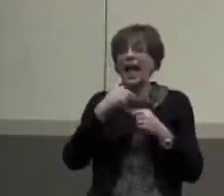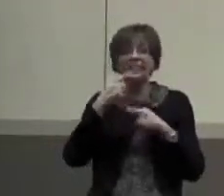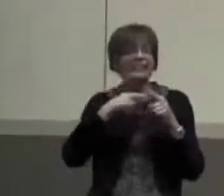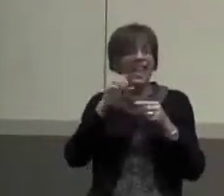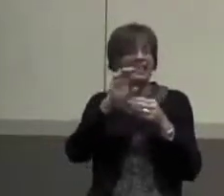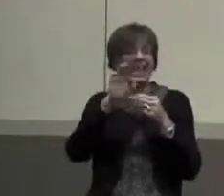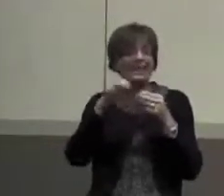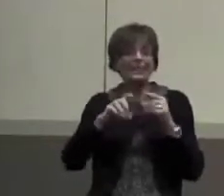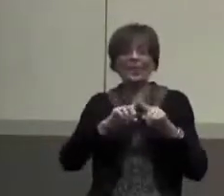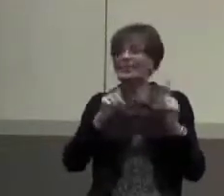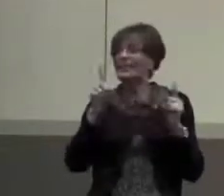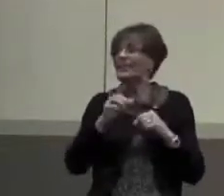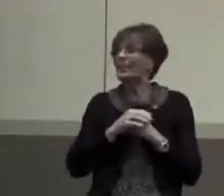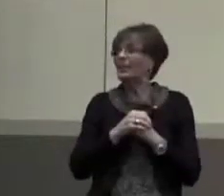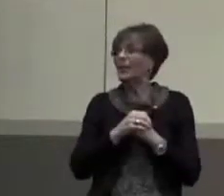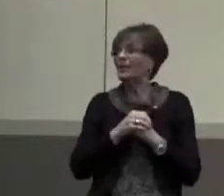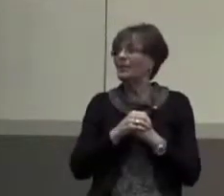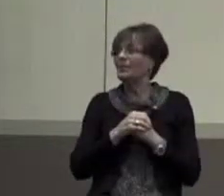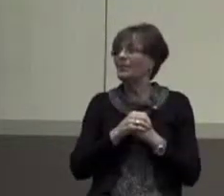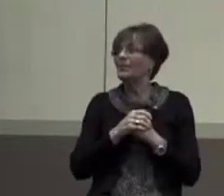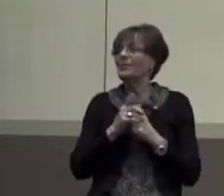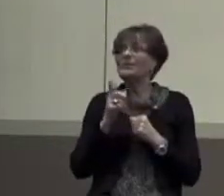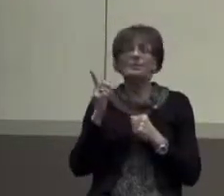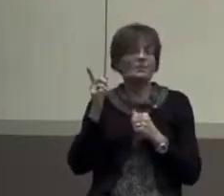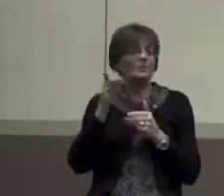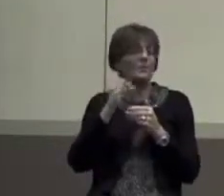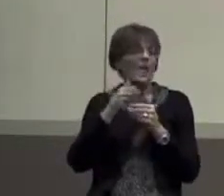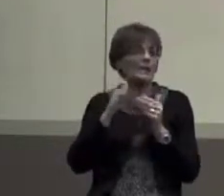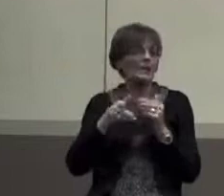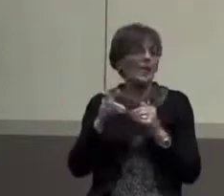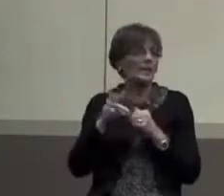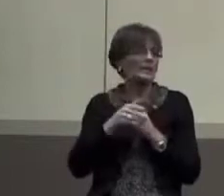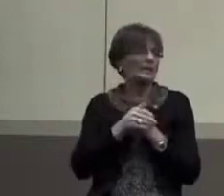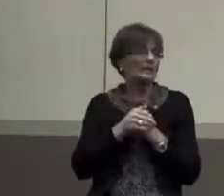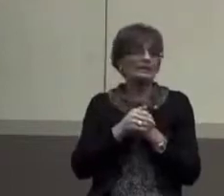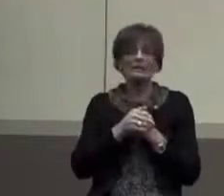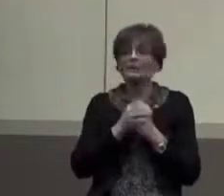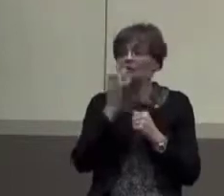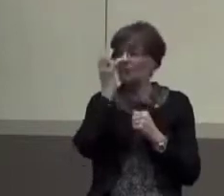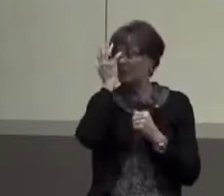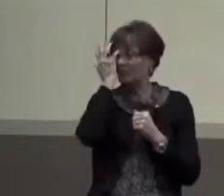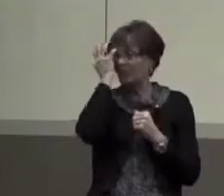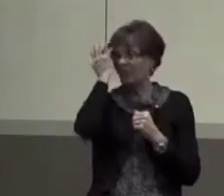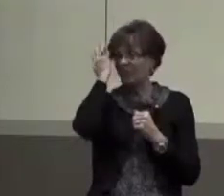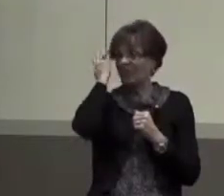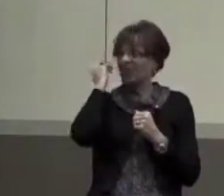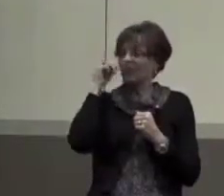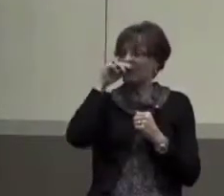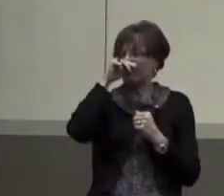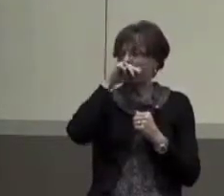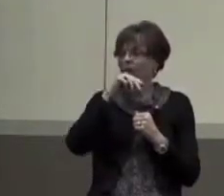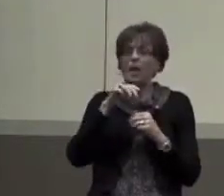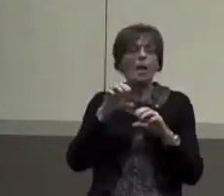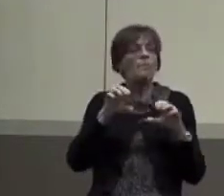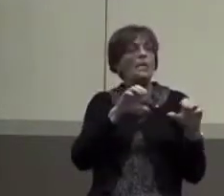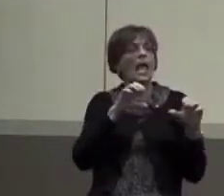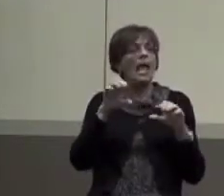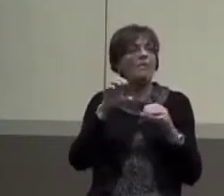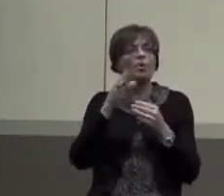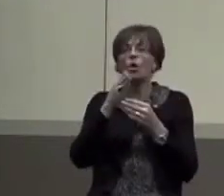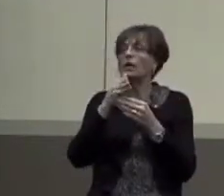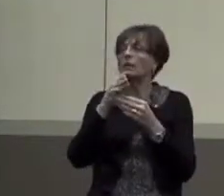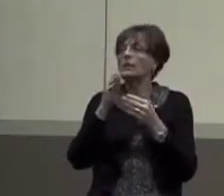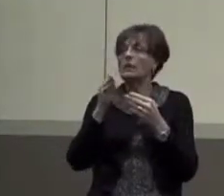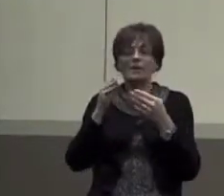it? I sign consequence. Consequence. So it's like the behavior and then what